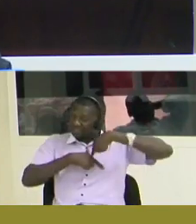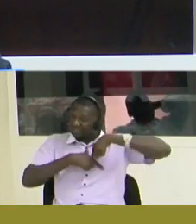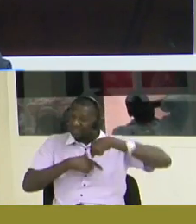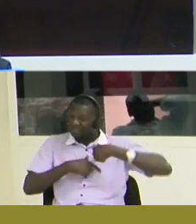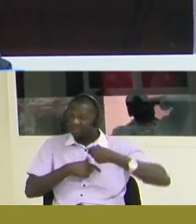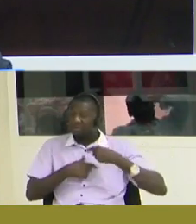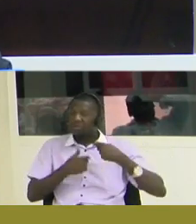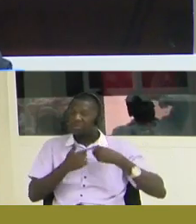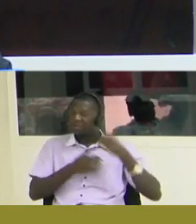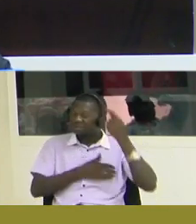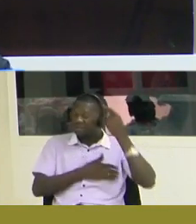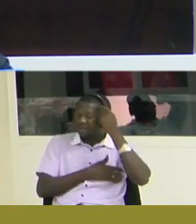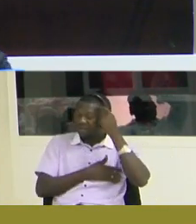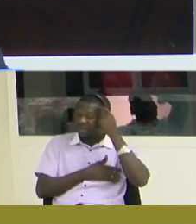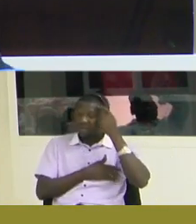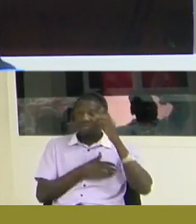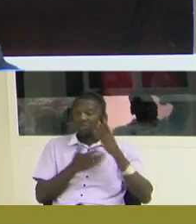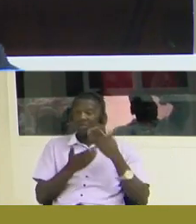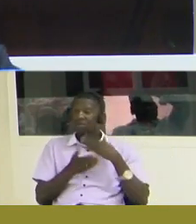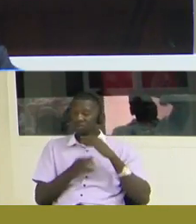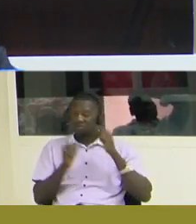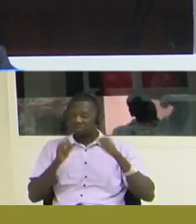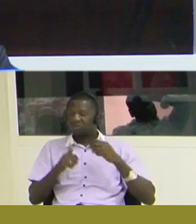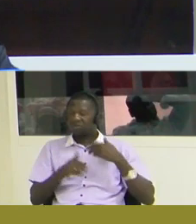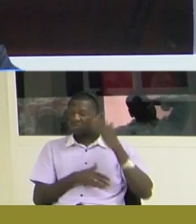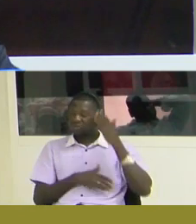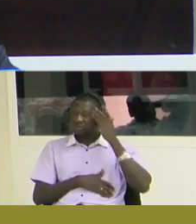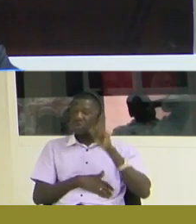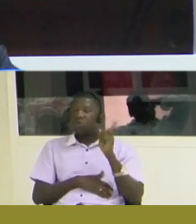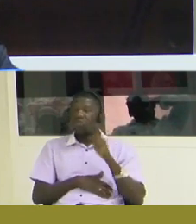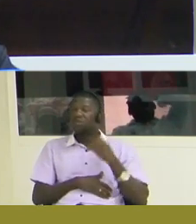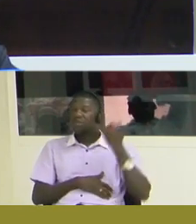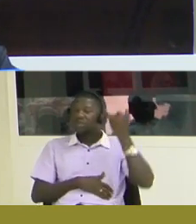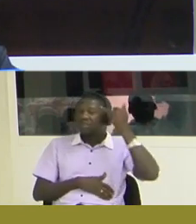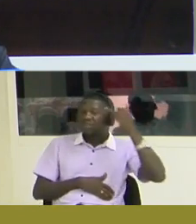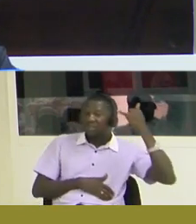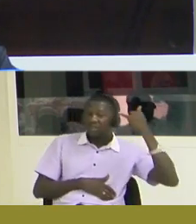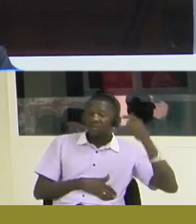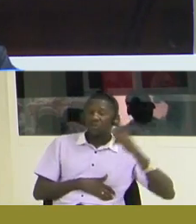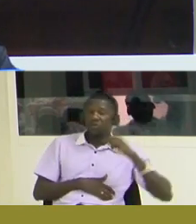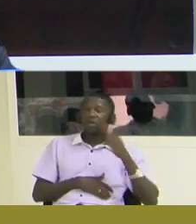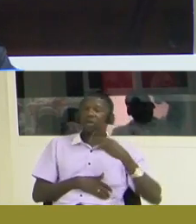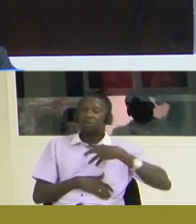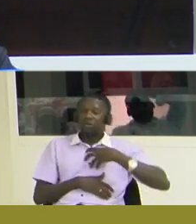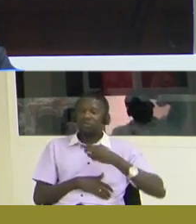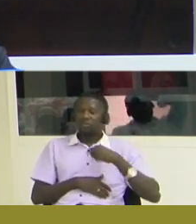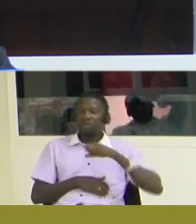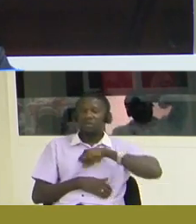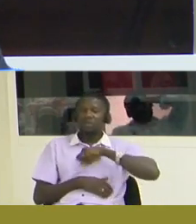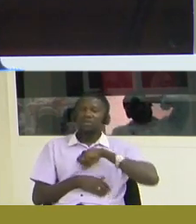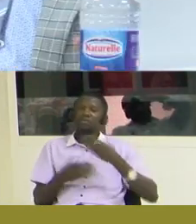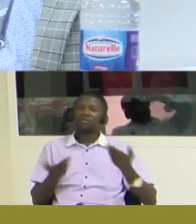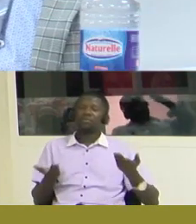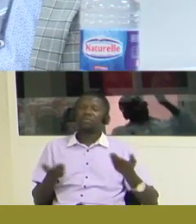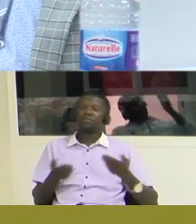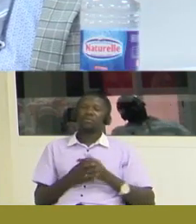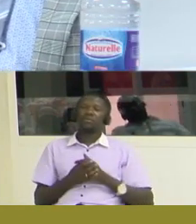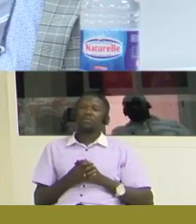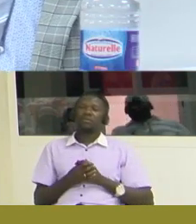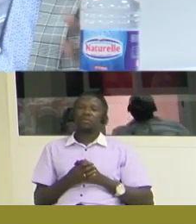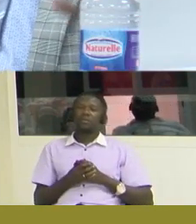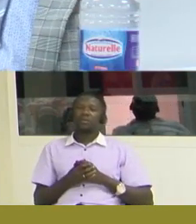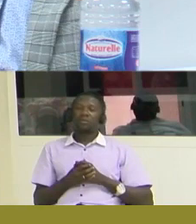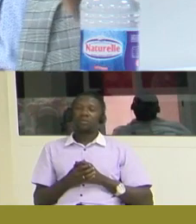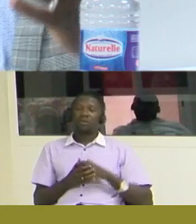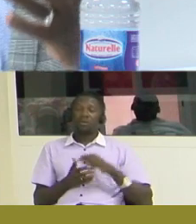not have been able to know exactly what I was thinking or what I wanted for myself but damn Bonnie I was in a position